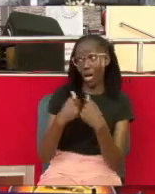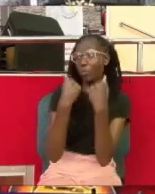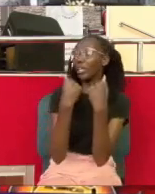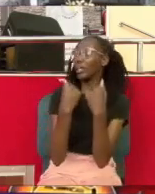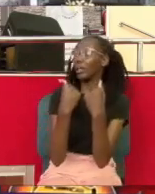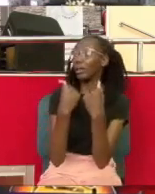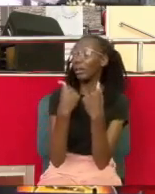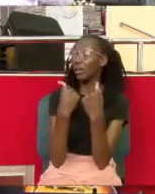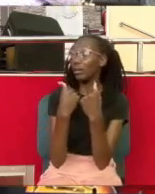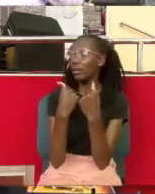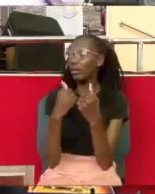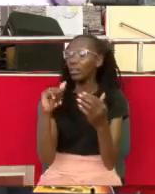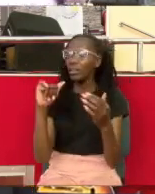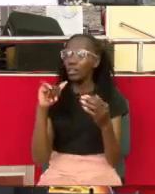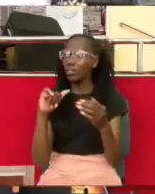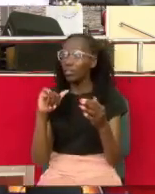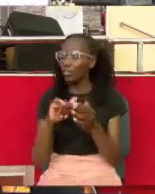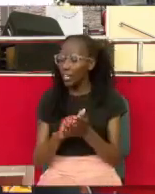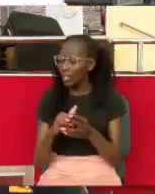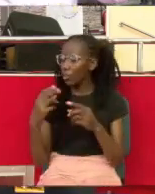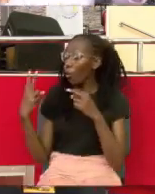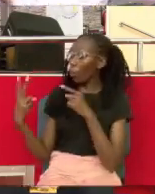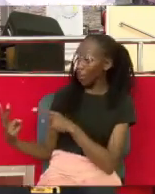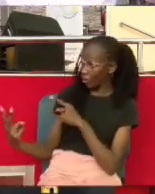That these women were vigorous.